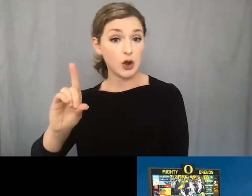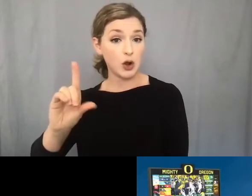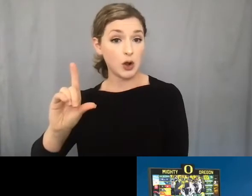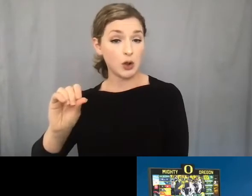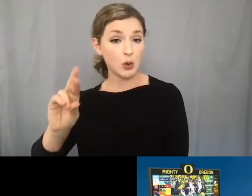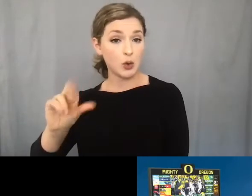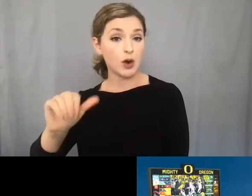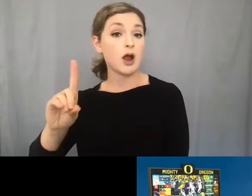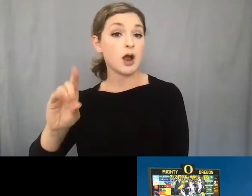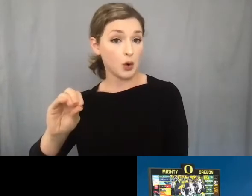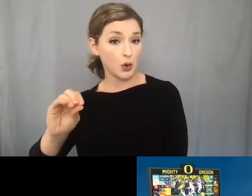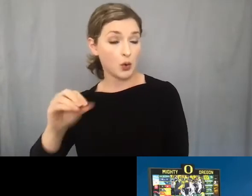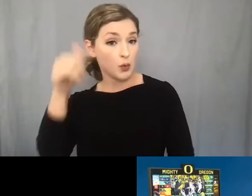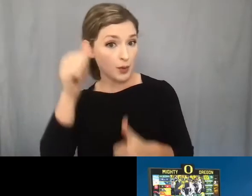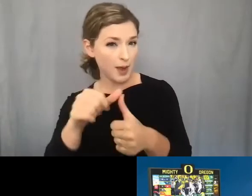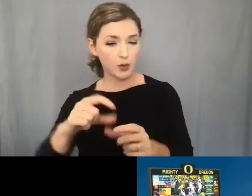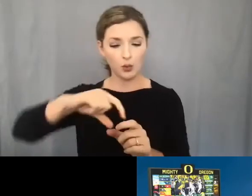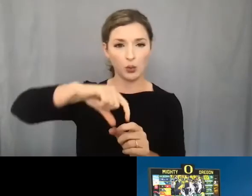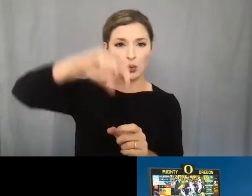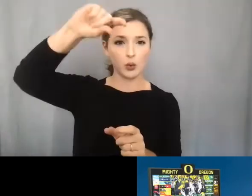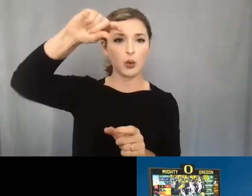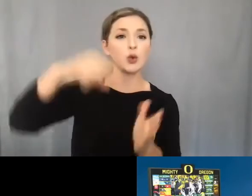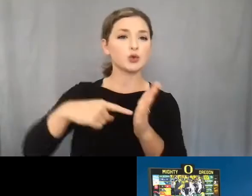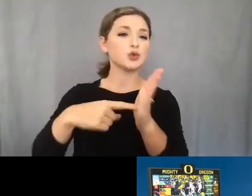was representing.